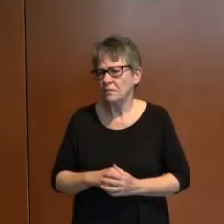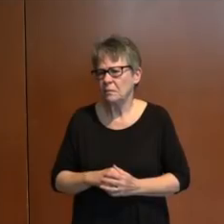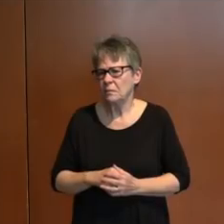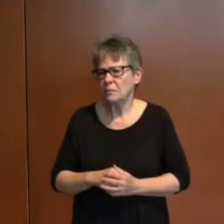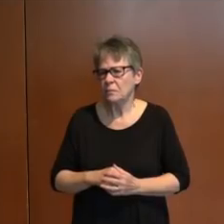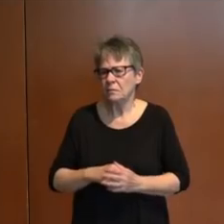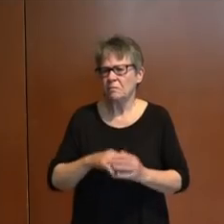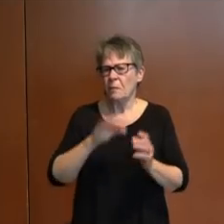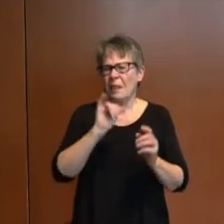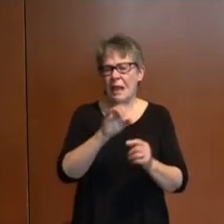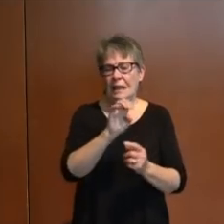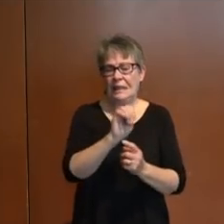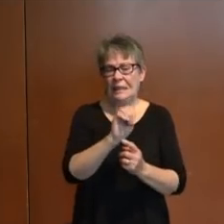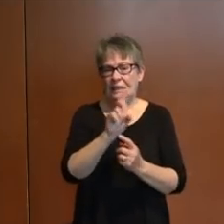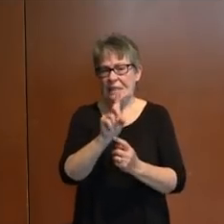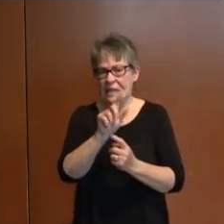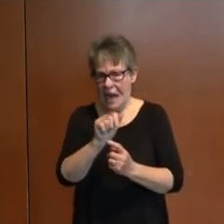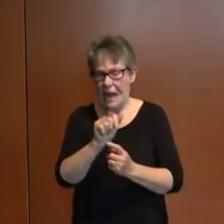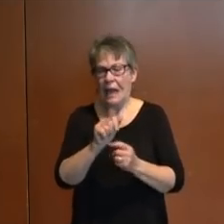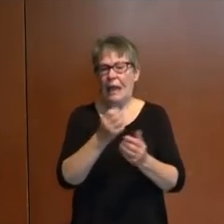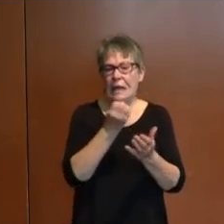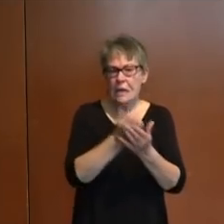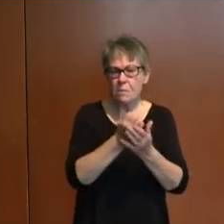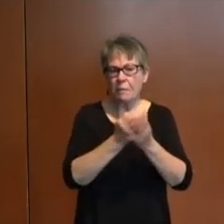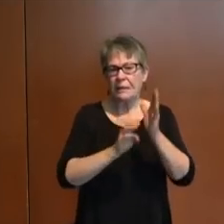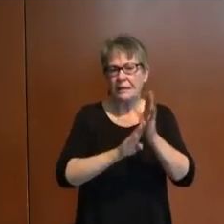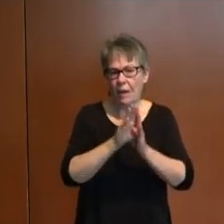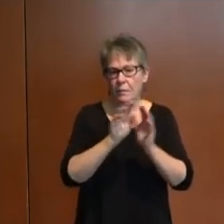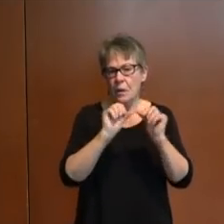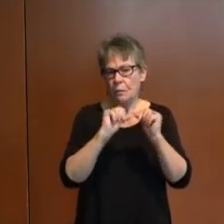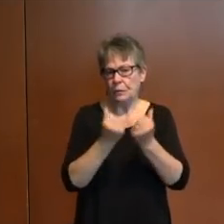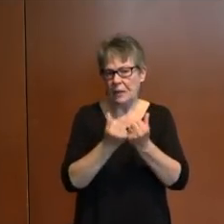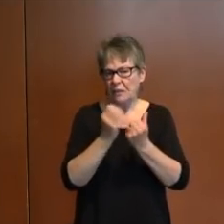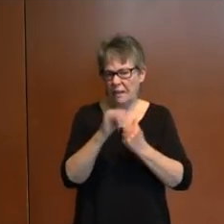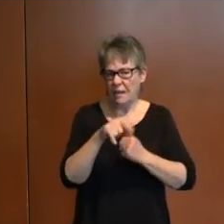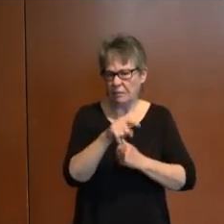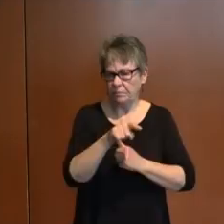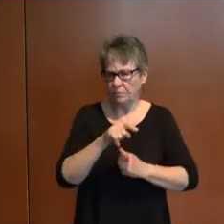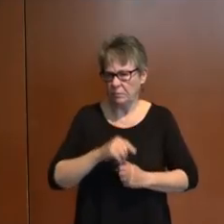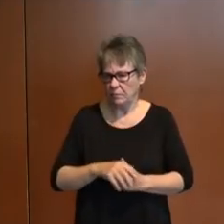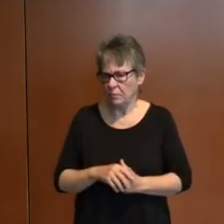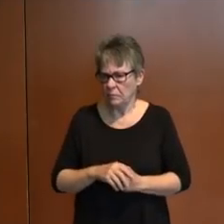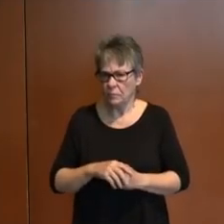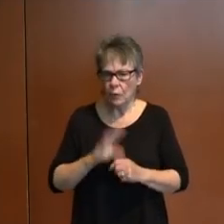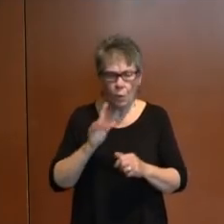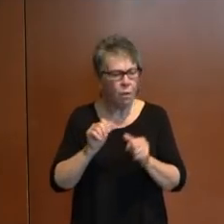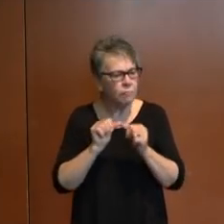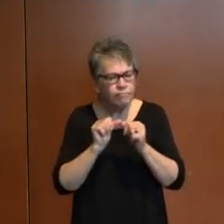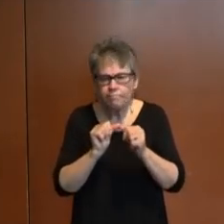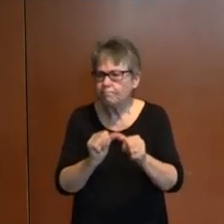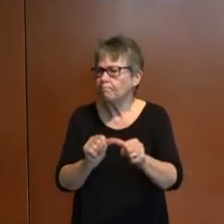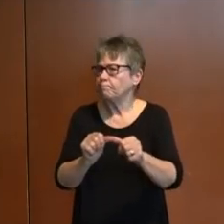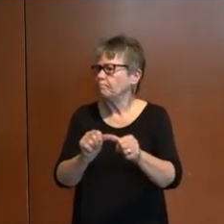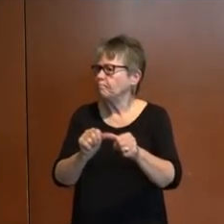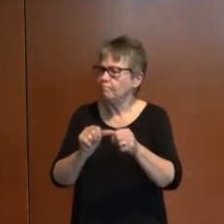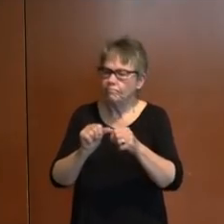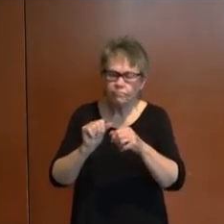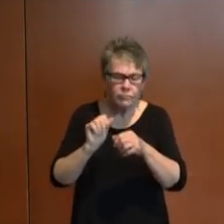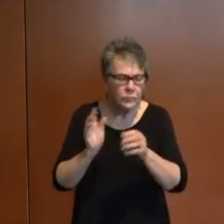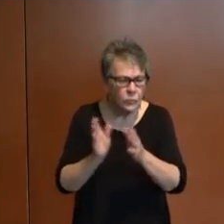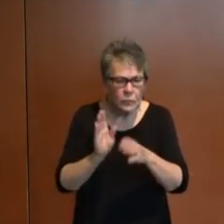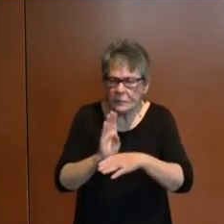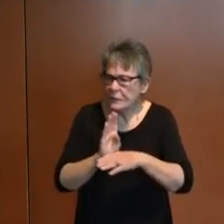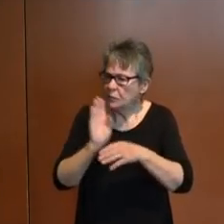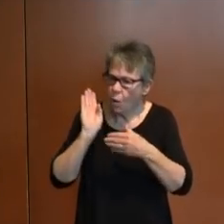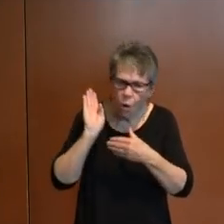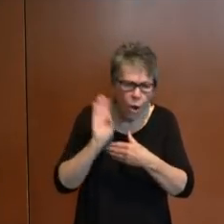to bring even more resources to our small business community as this emergency continues. I also thank Joe Kelly